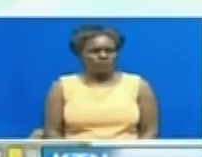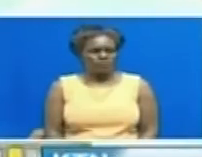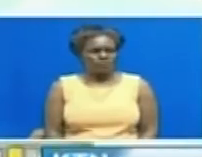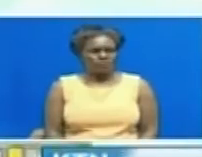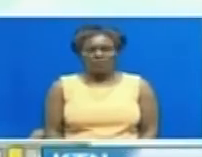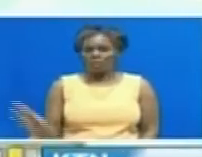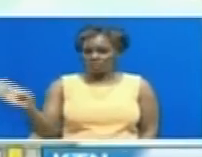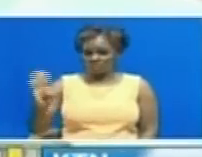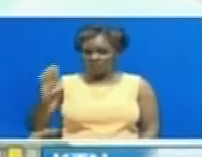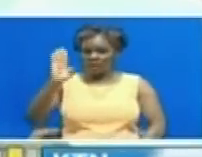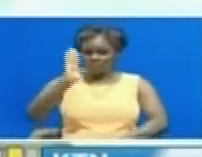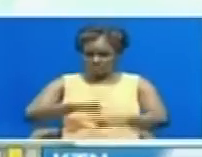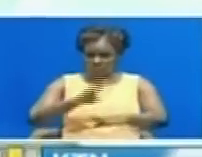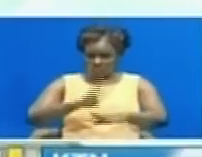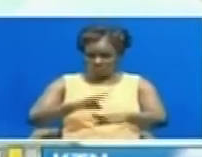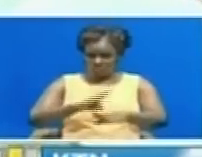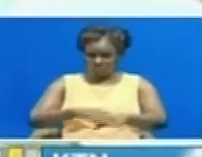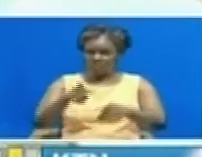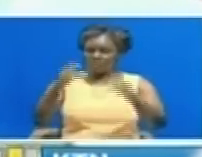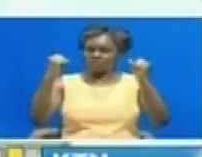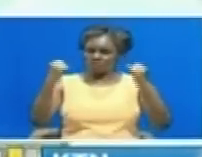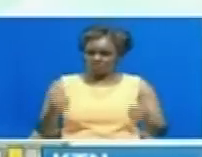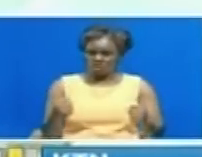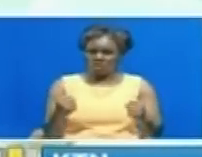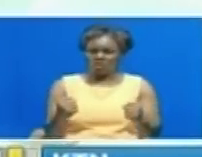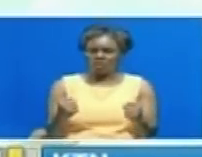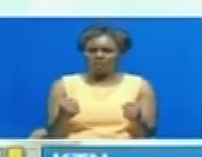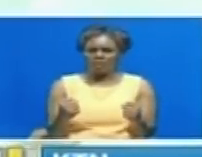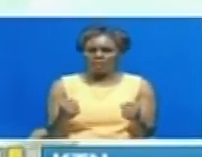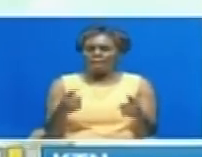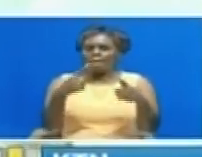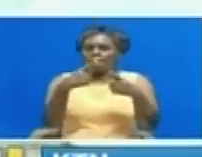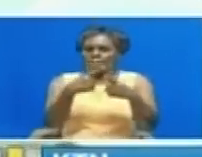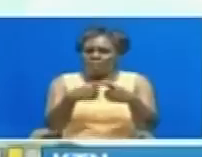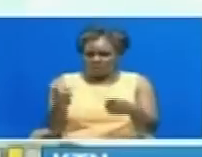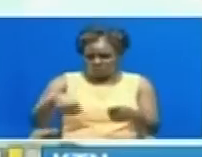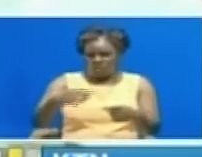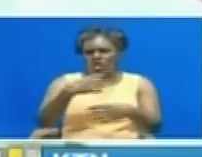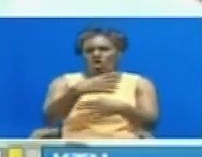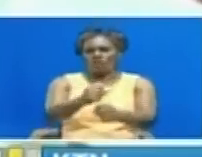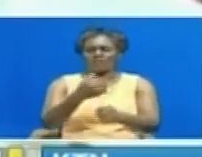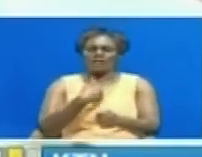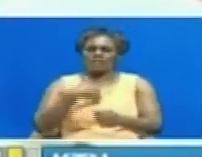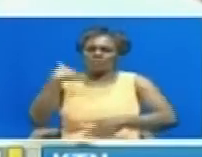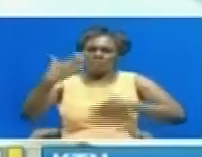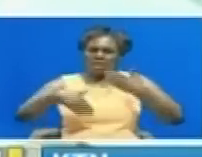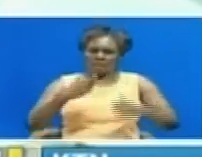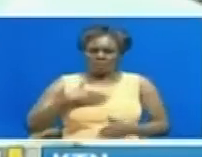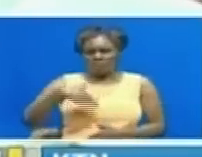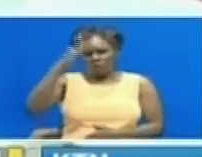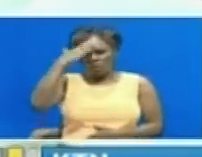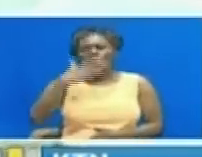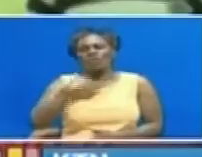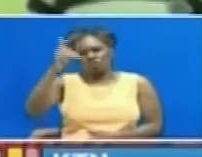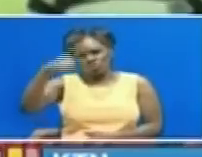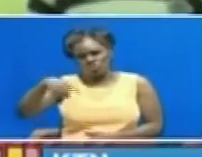Botswana played very well, they're receiving very well, they're strong in attack, they're blocking very well, but we are more composed and our players played knowing that we